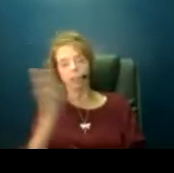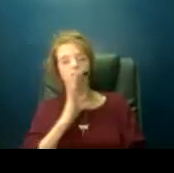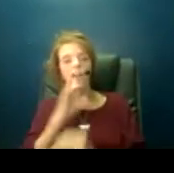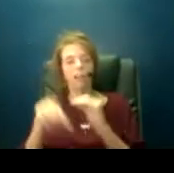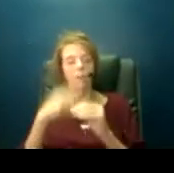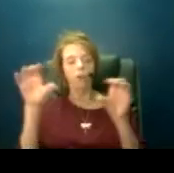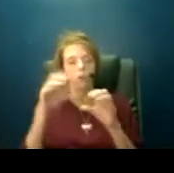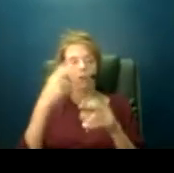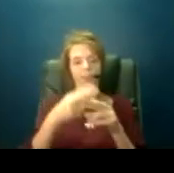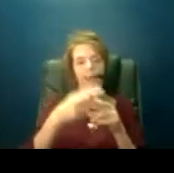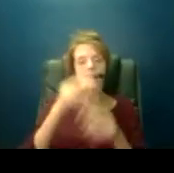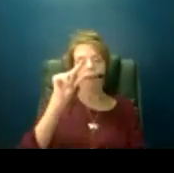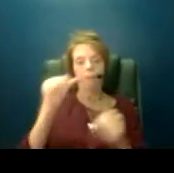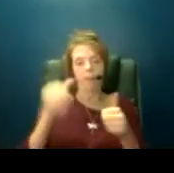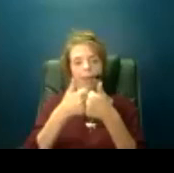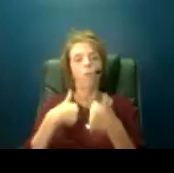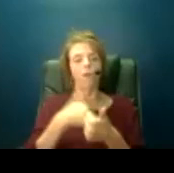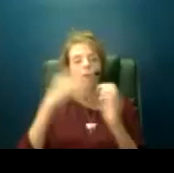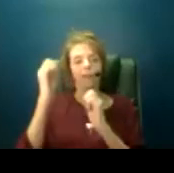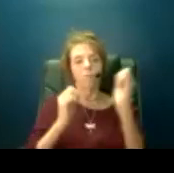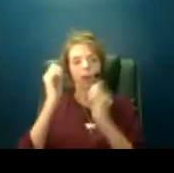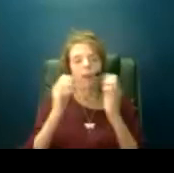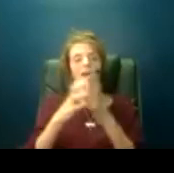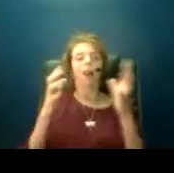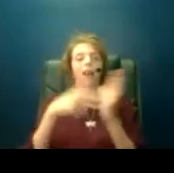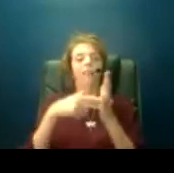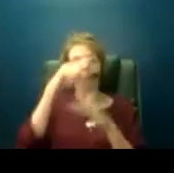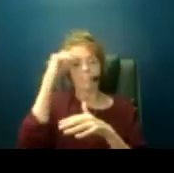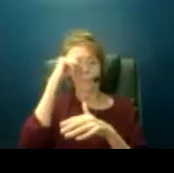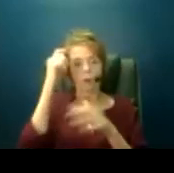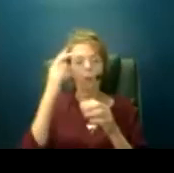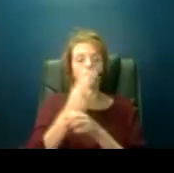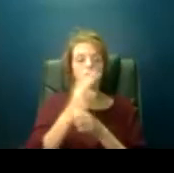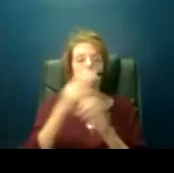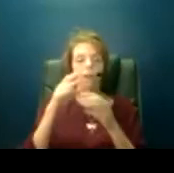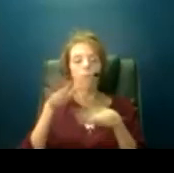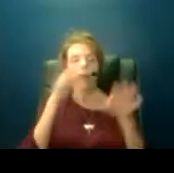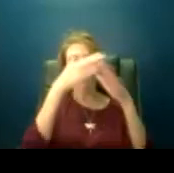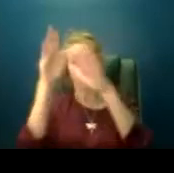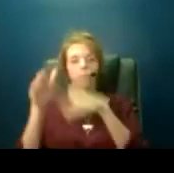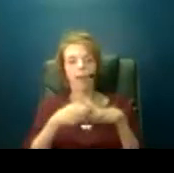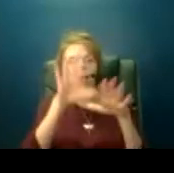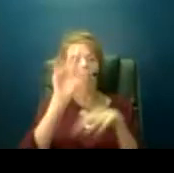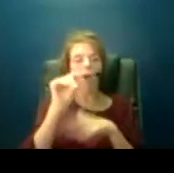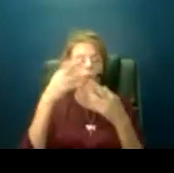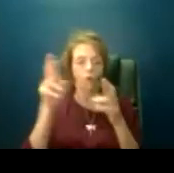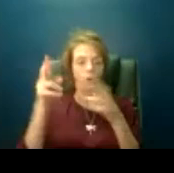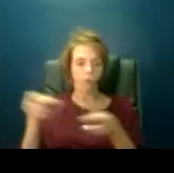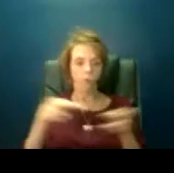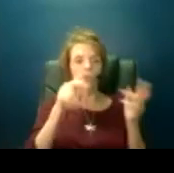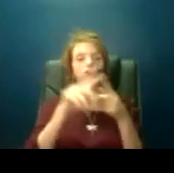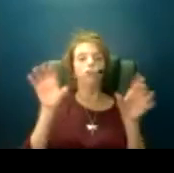game, and we've been experimenting a lot throughout the summer with using breakout rooms and all these different mechanisms to